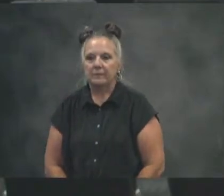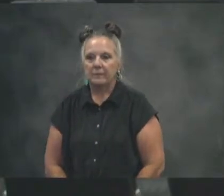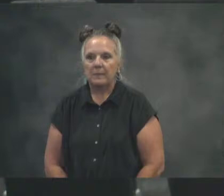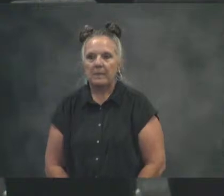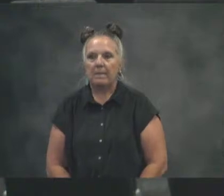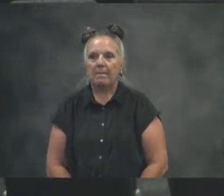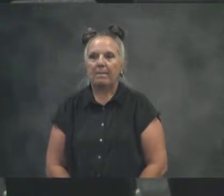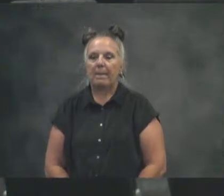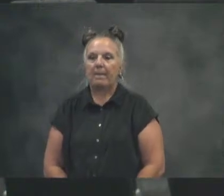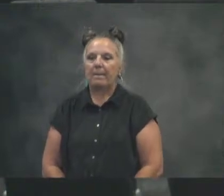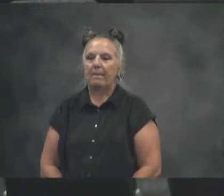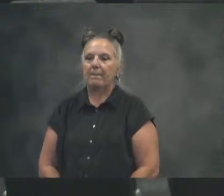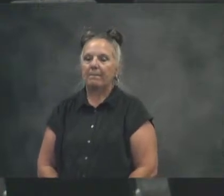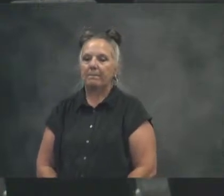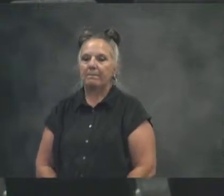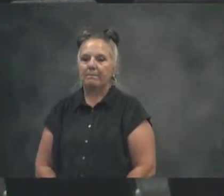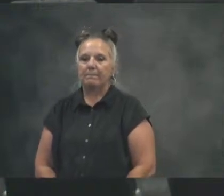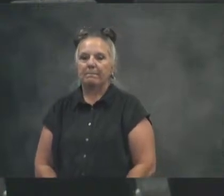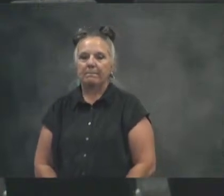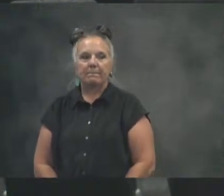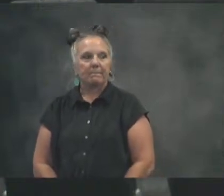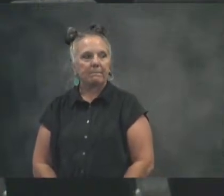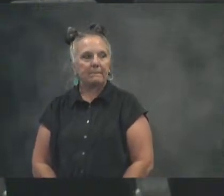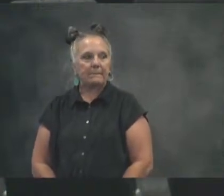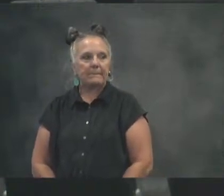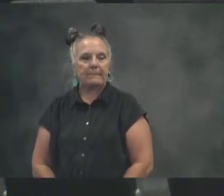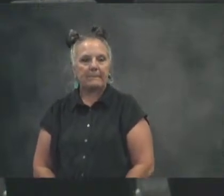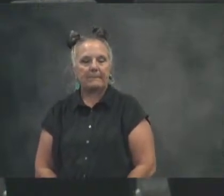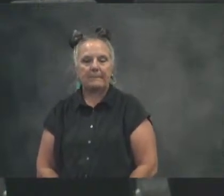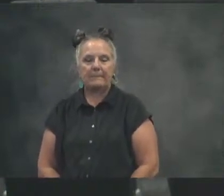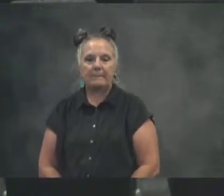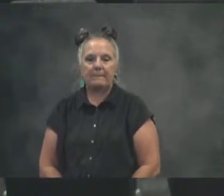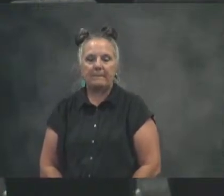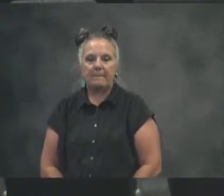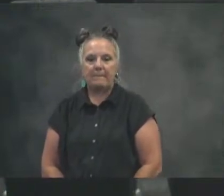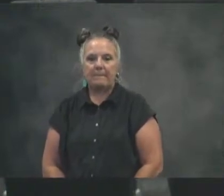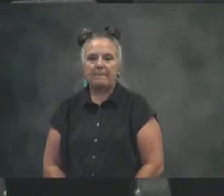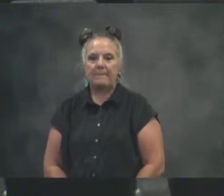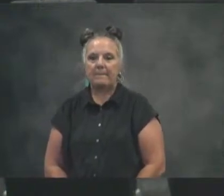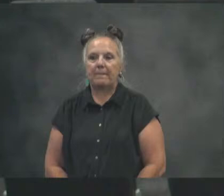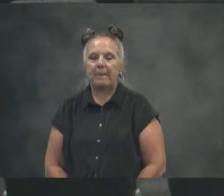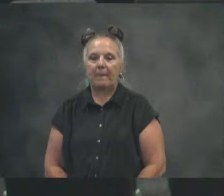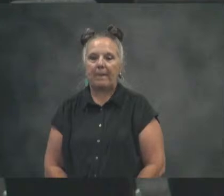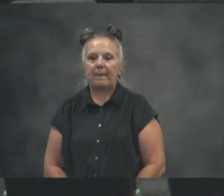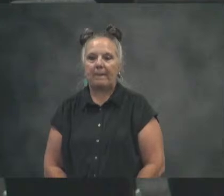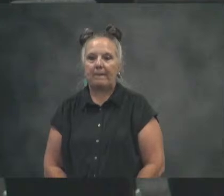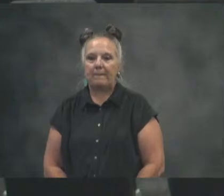Motion carries.